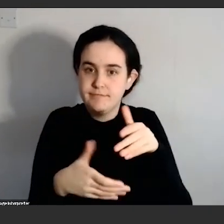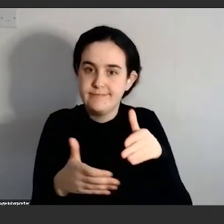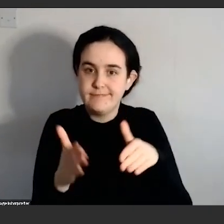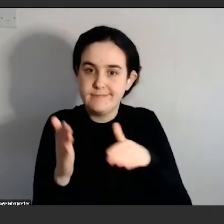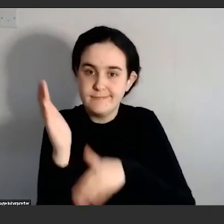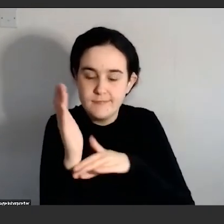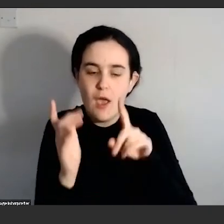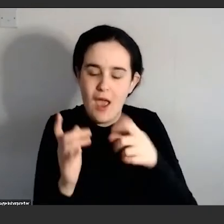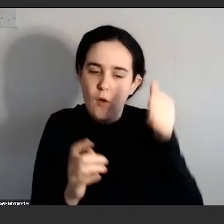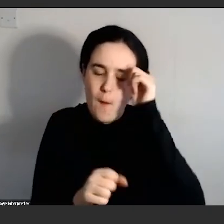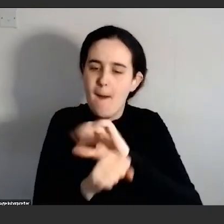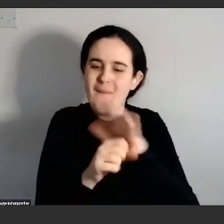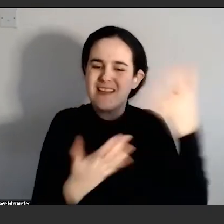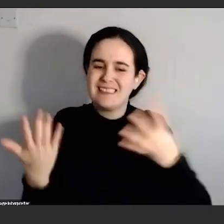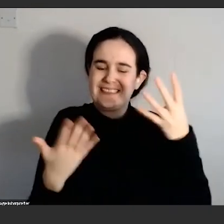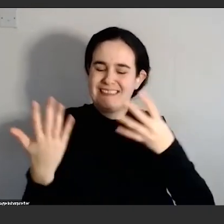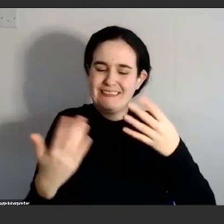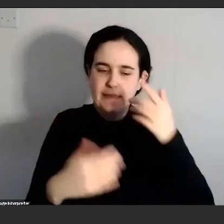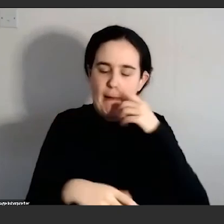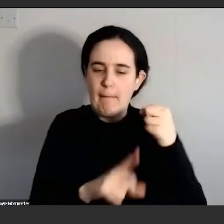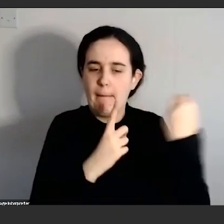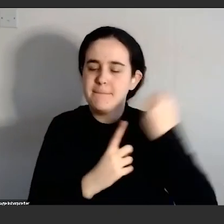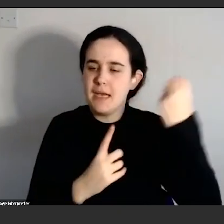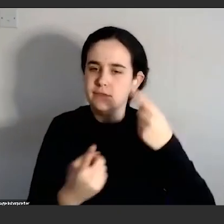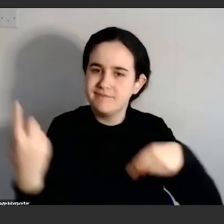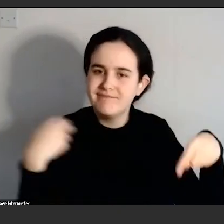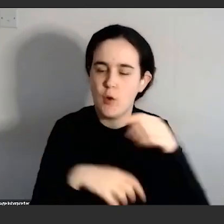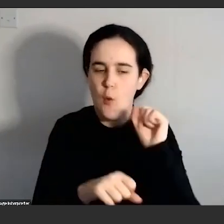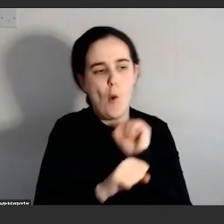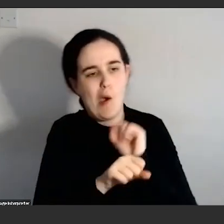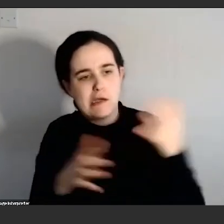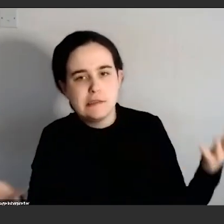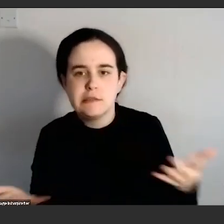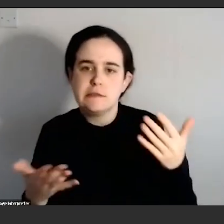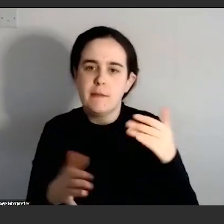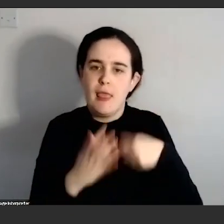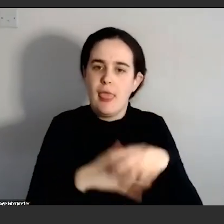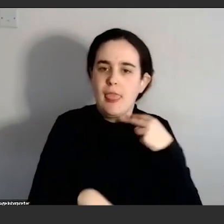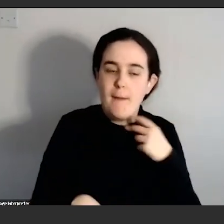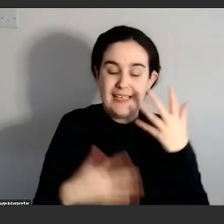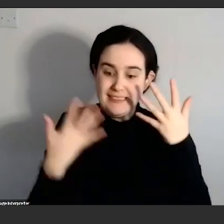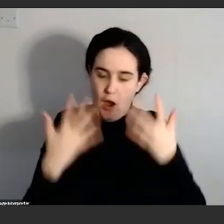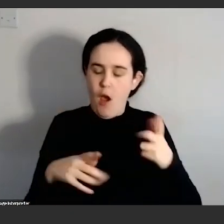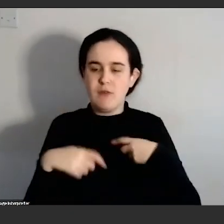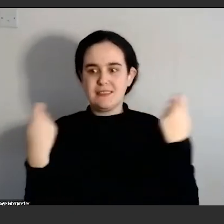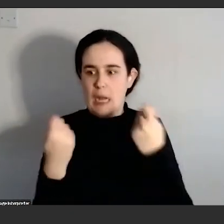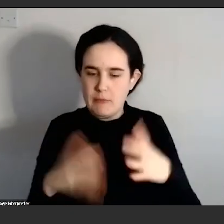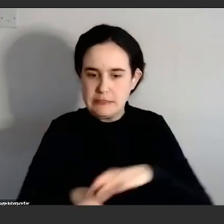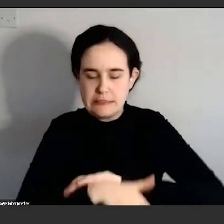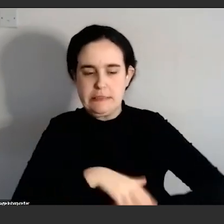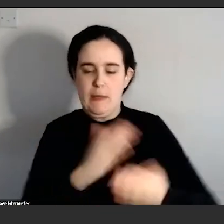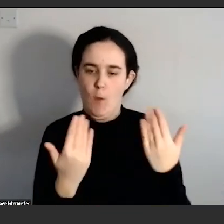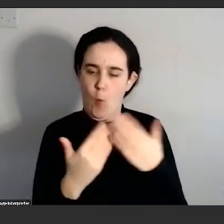square one sometimes, and we need to do much more, and we need to really work